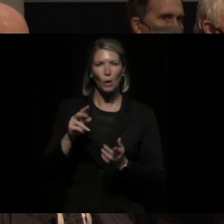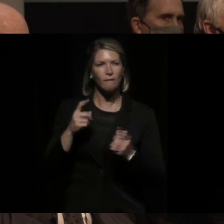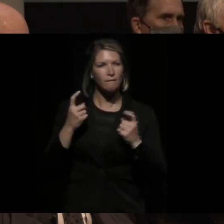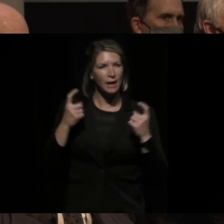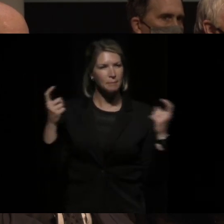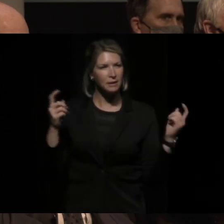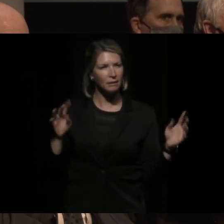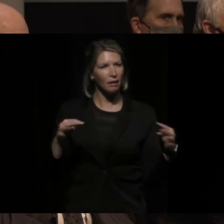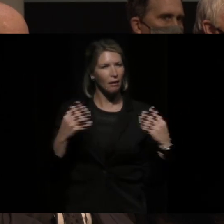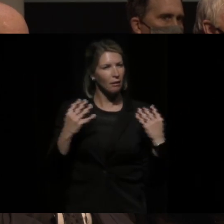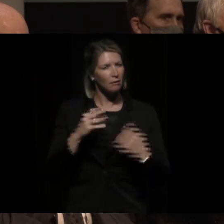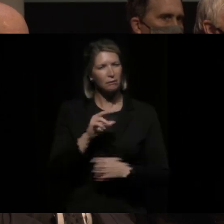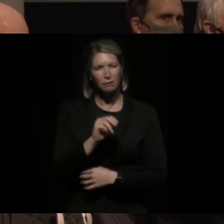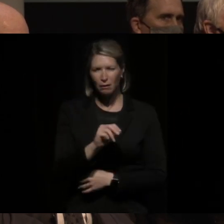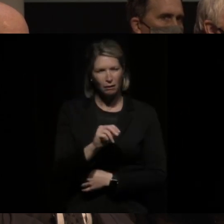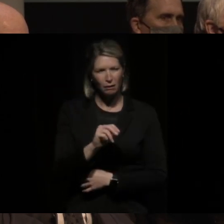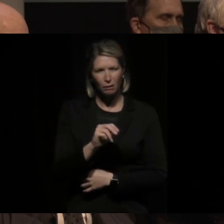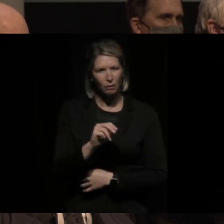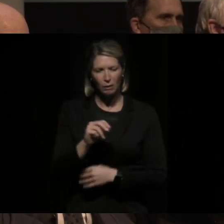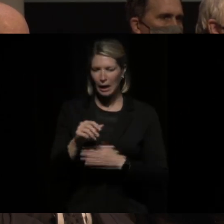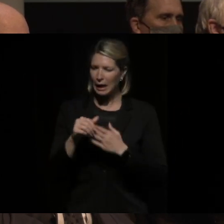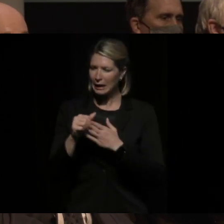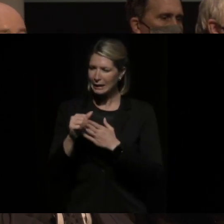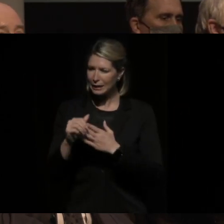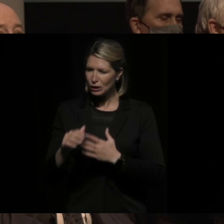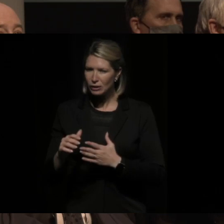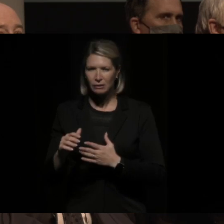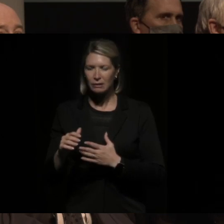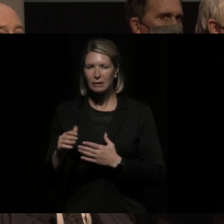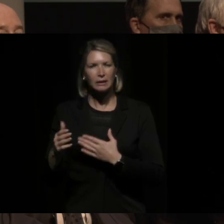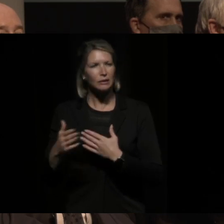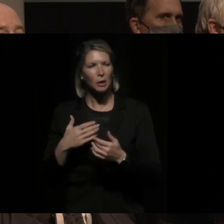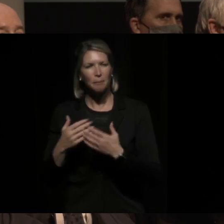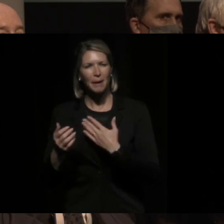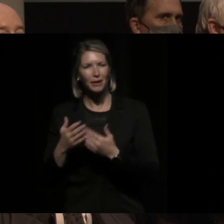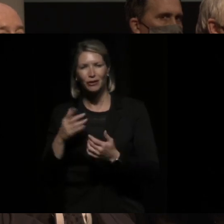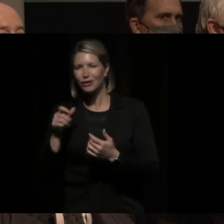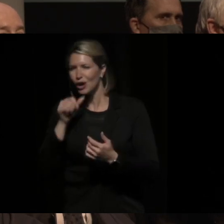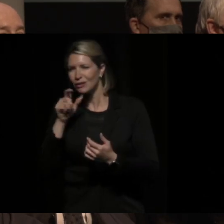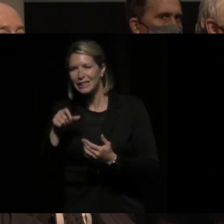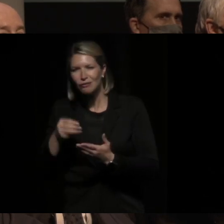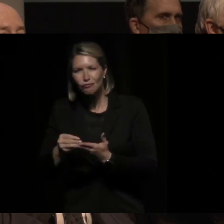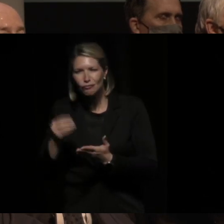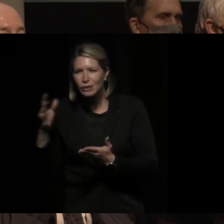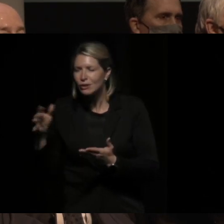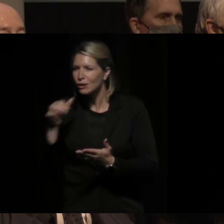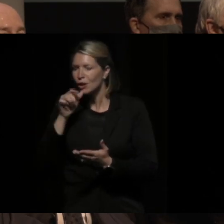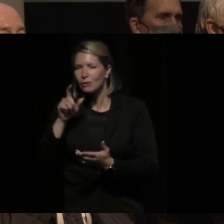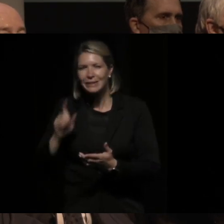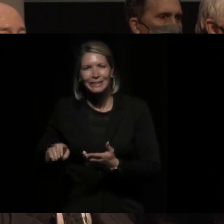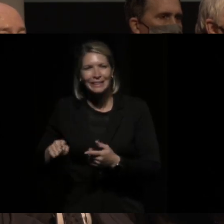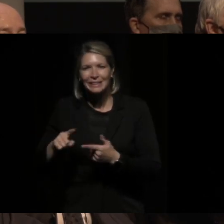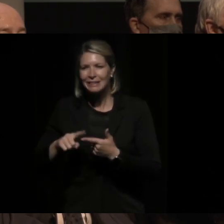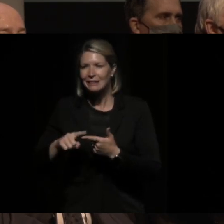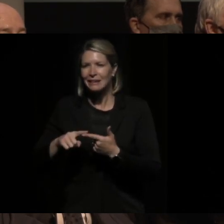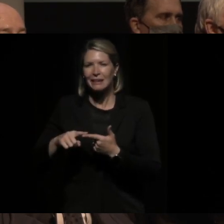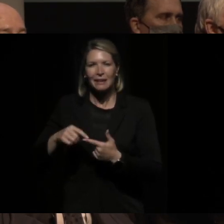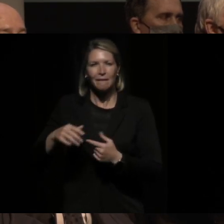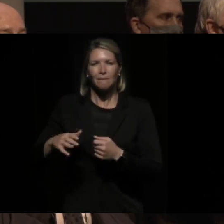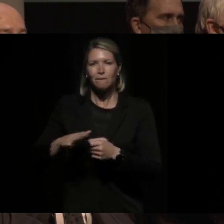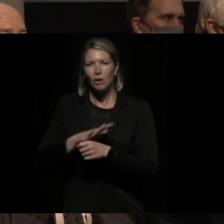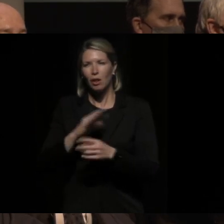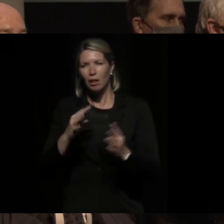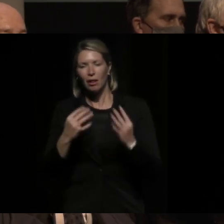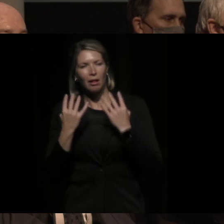knows it's never about winning and losing. They know, paradoxically, fair can be foul, and that first can indeed be